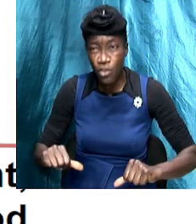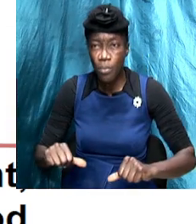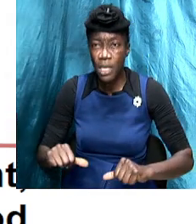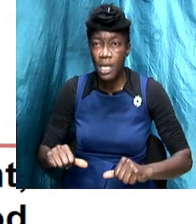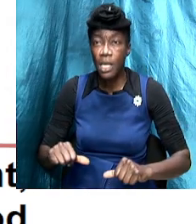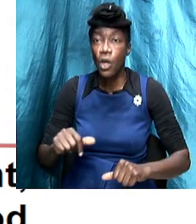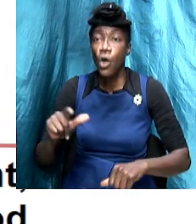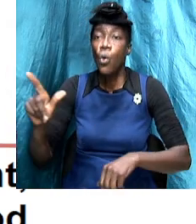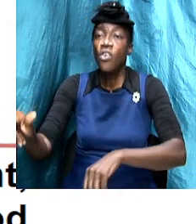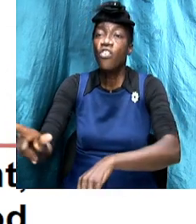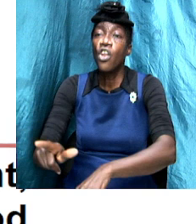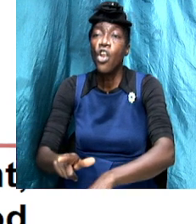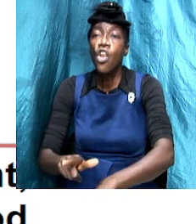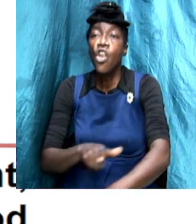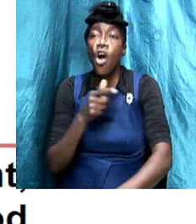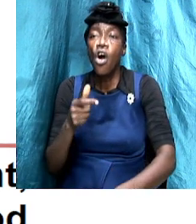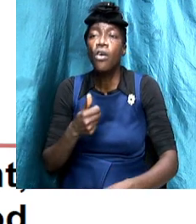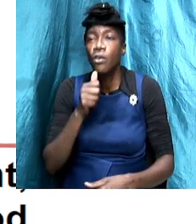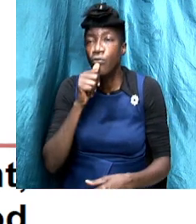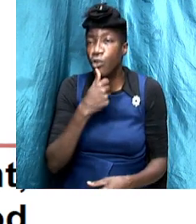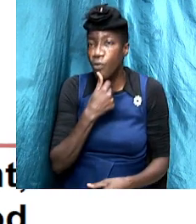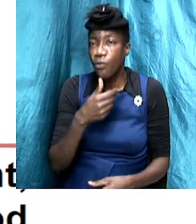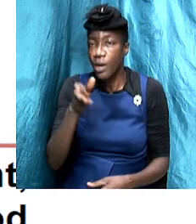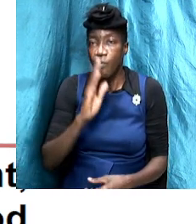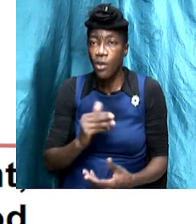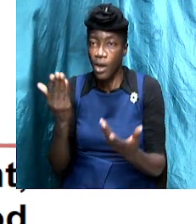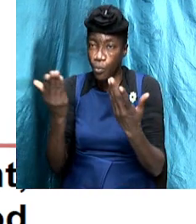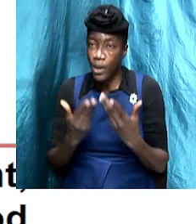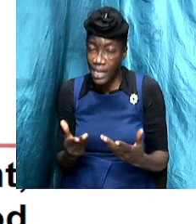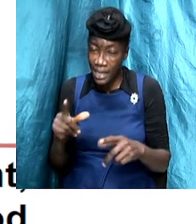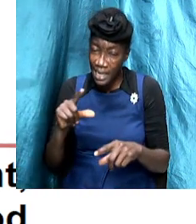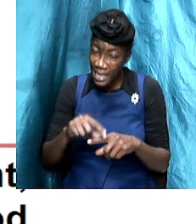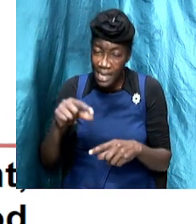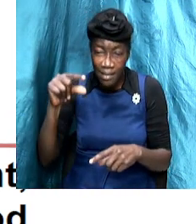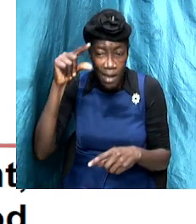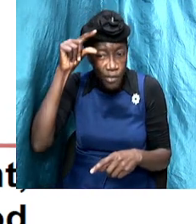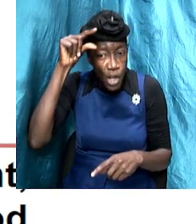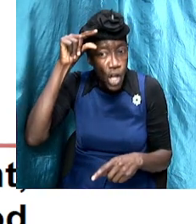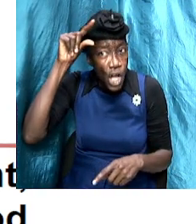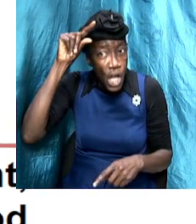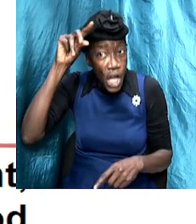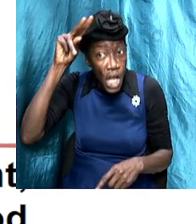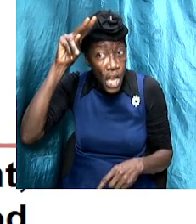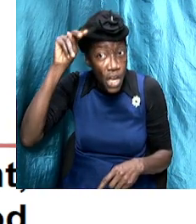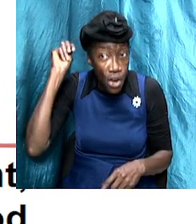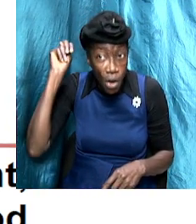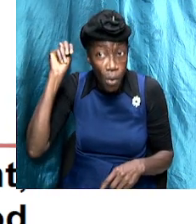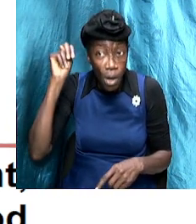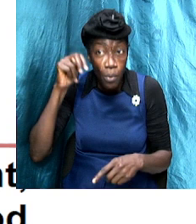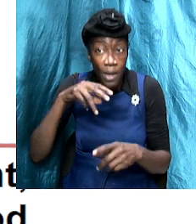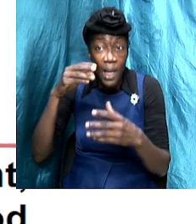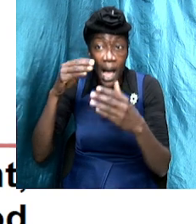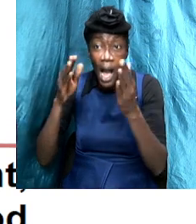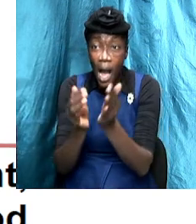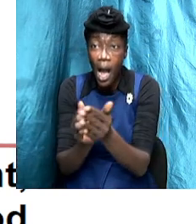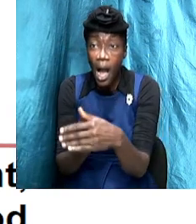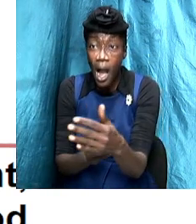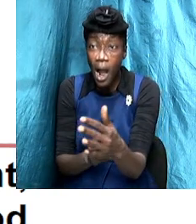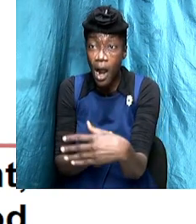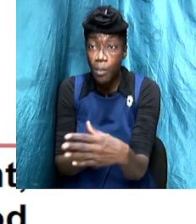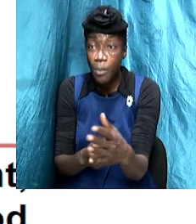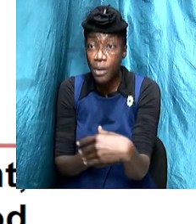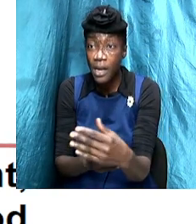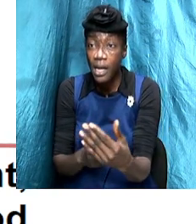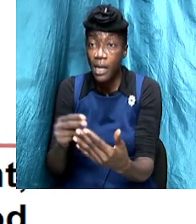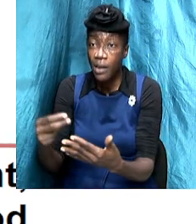once the long suffering of God waited in the days of Noah, while the ark was preparing, wherein few, that is 8